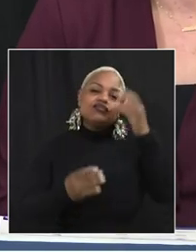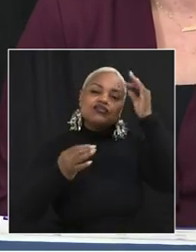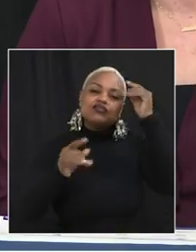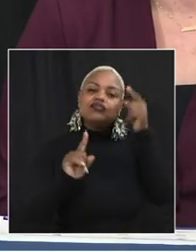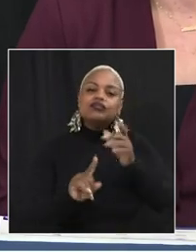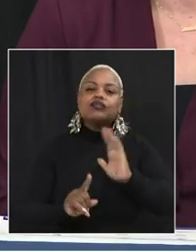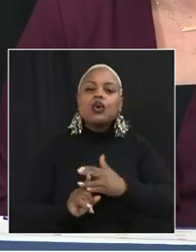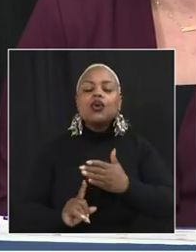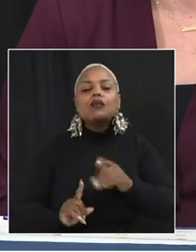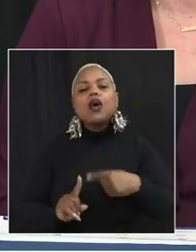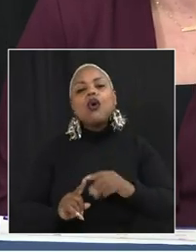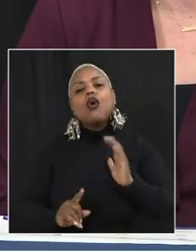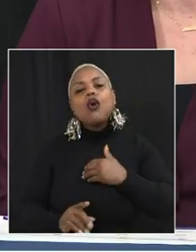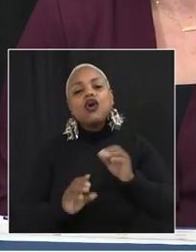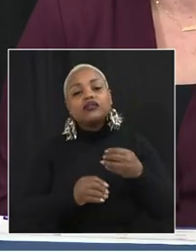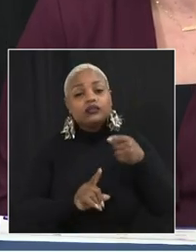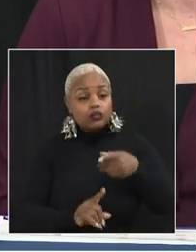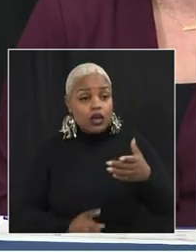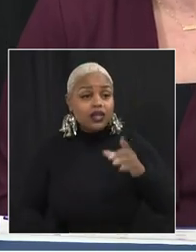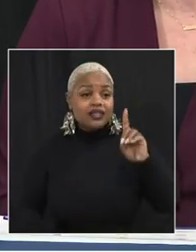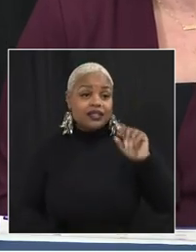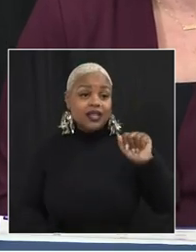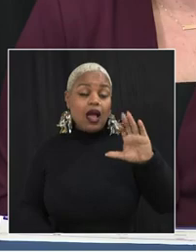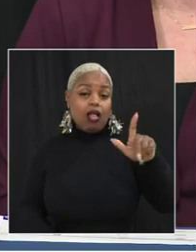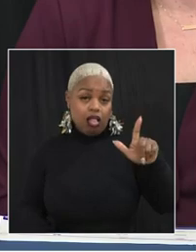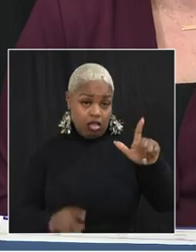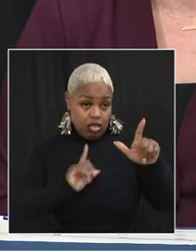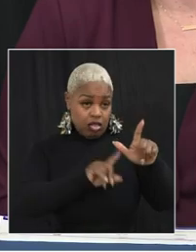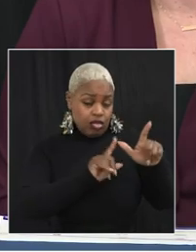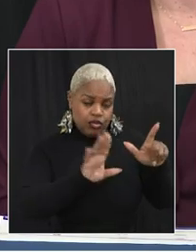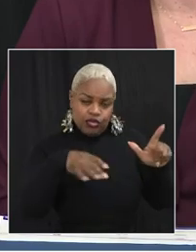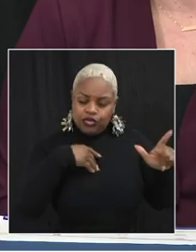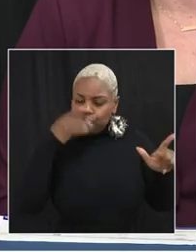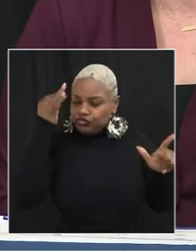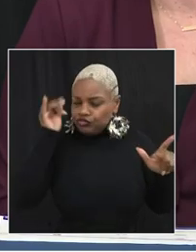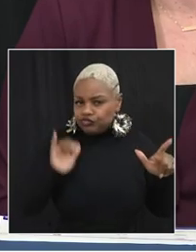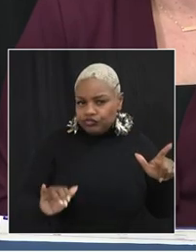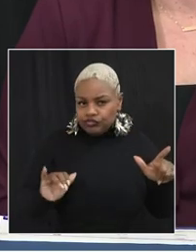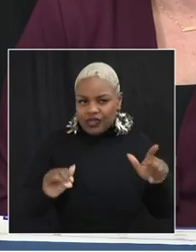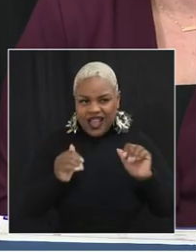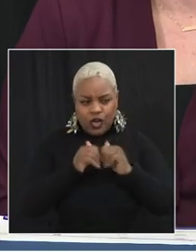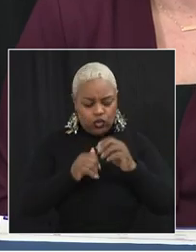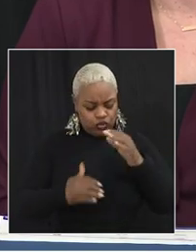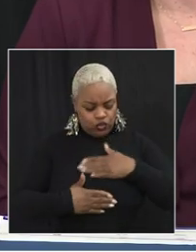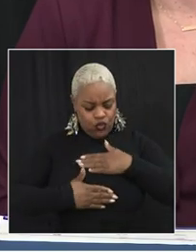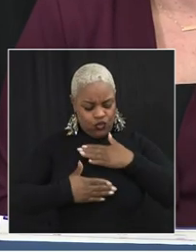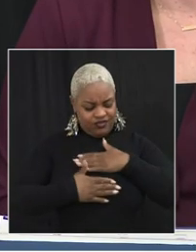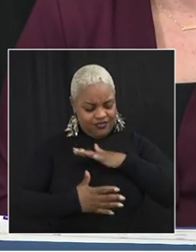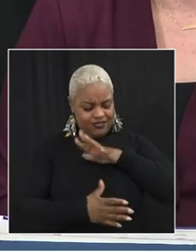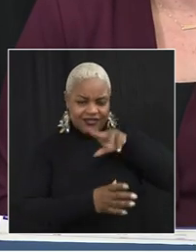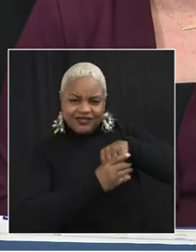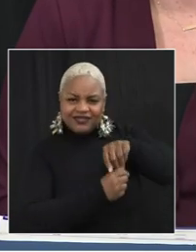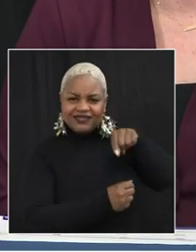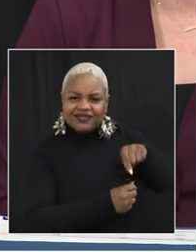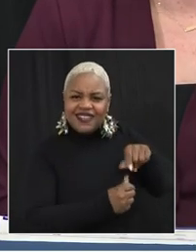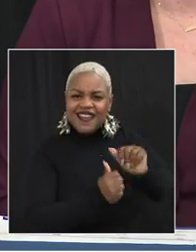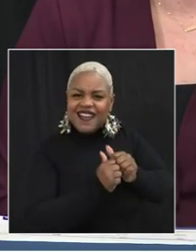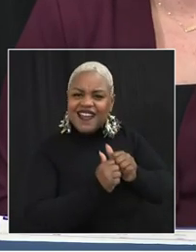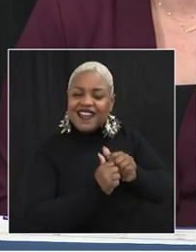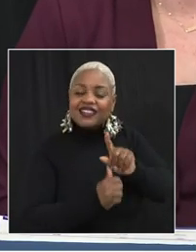great joy, down in our souls, sweet,